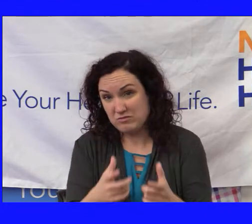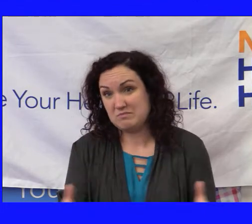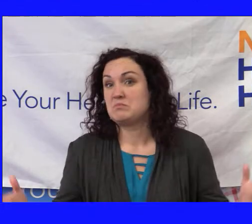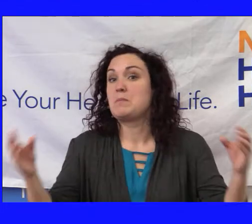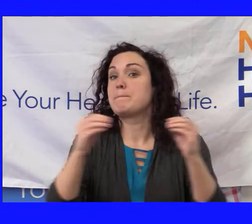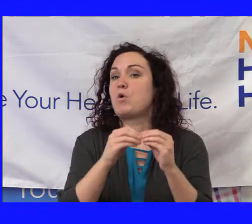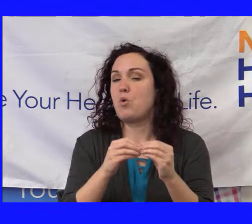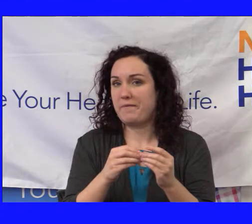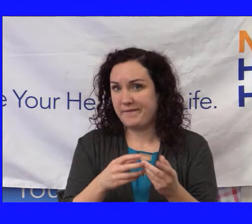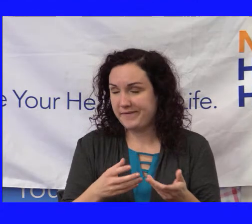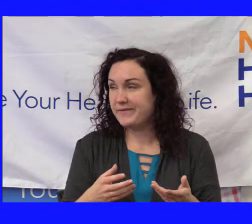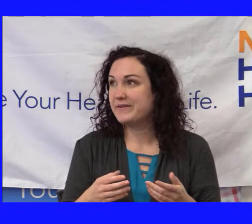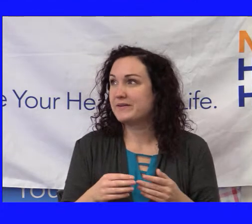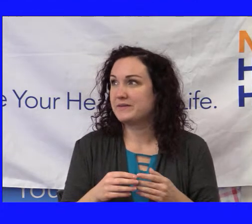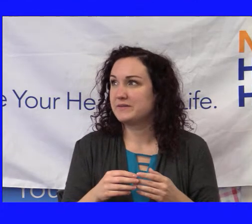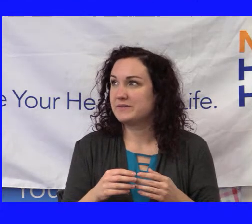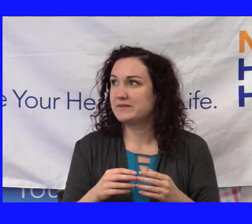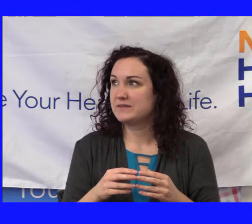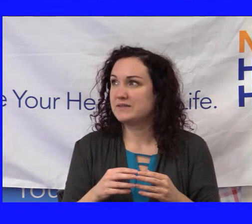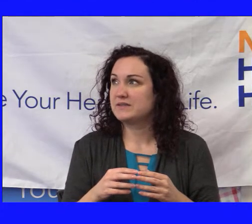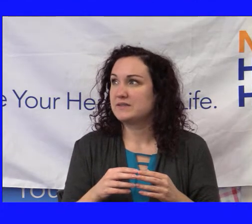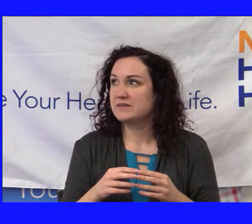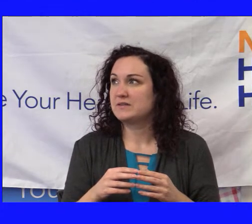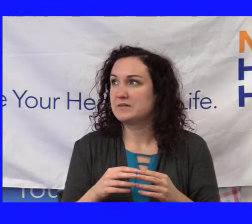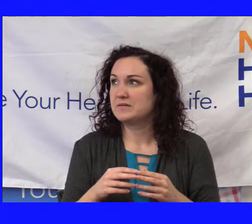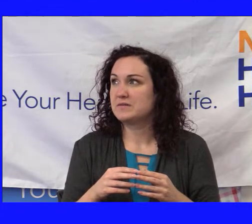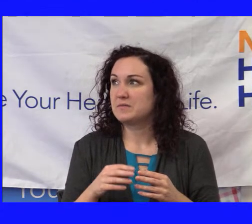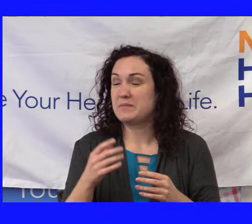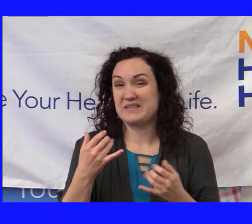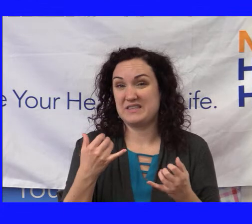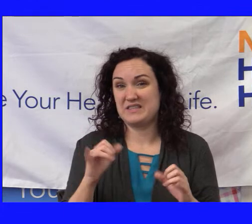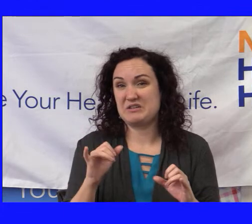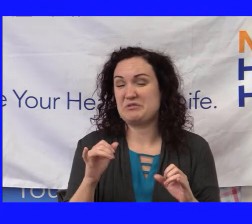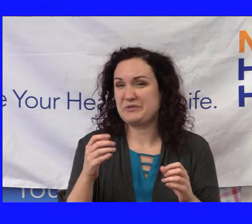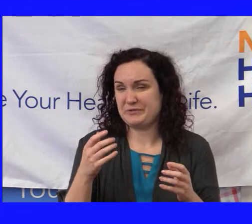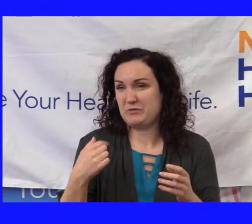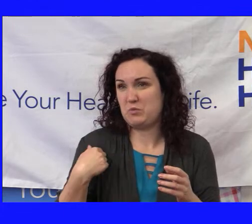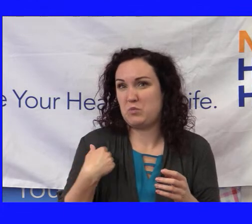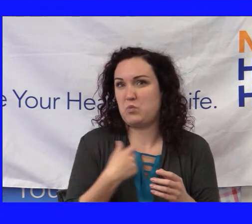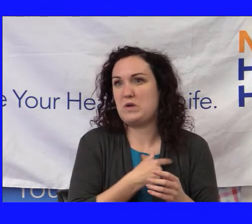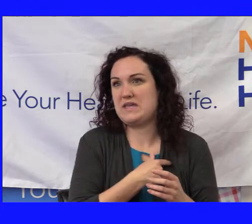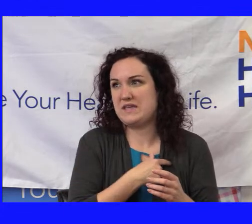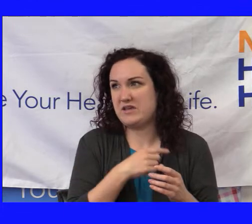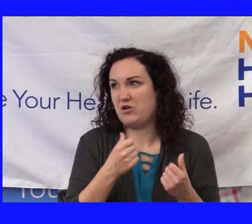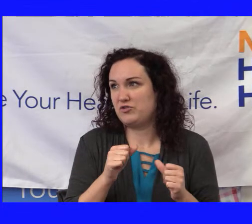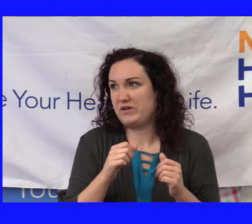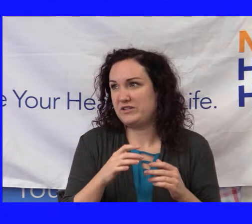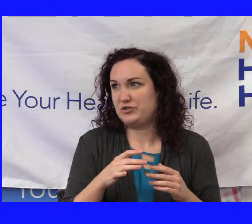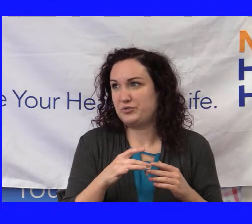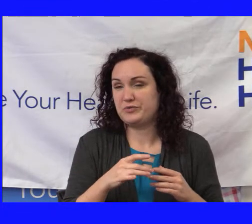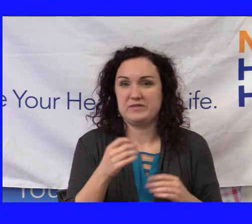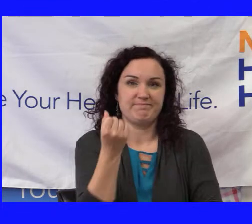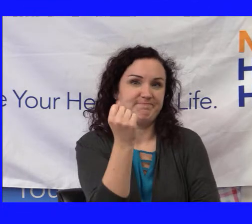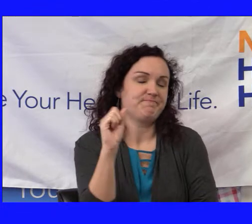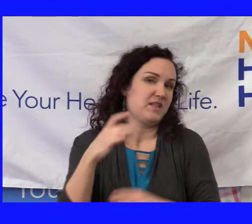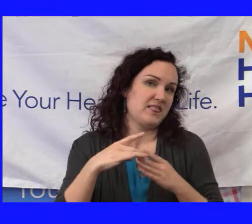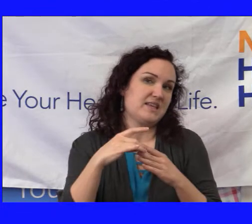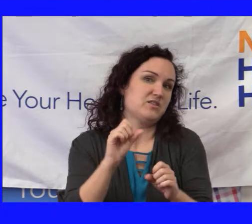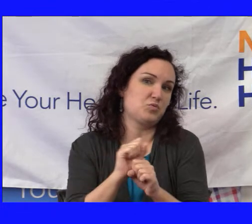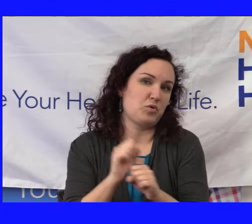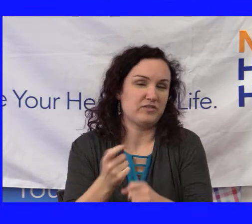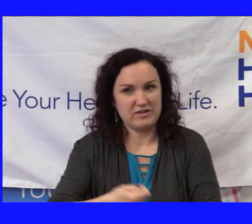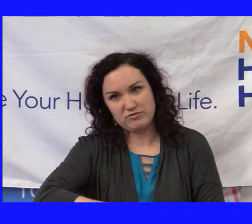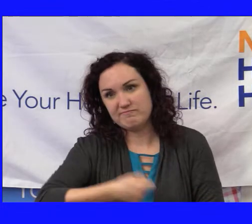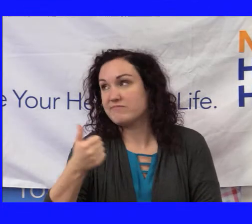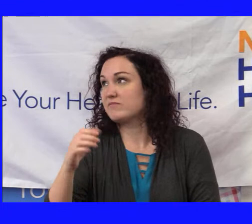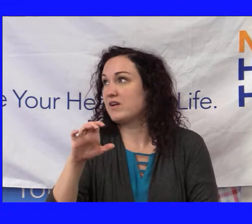institutions, but out of the multitude of institutions that still exist in our country, we're still in the minority and still actually pioneering this work in terms of getting rid of this.